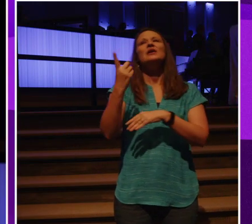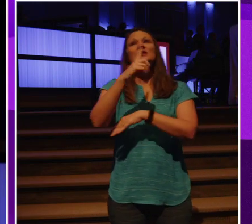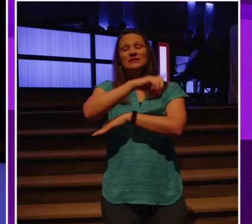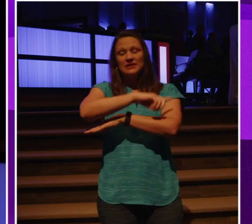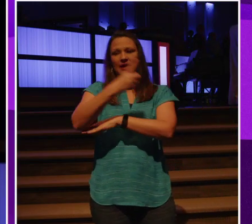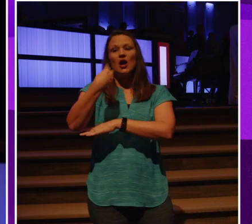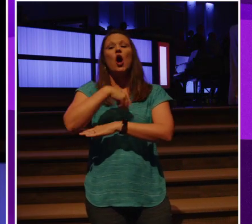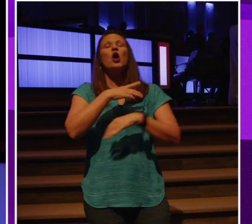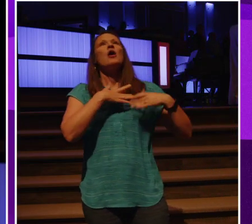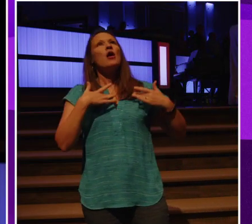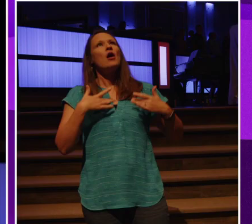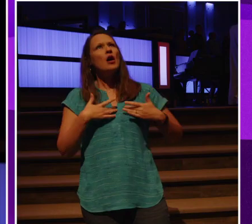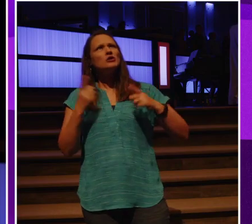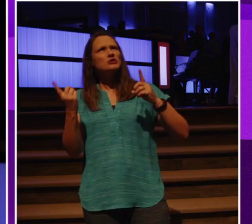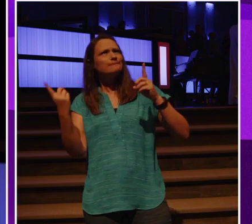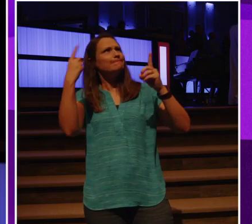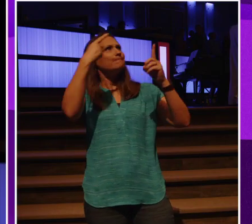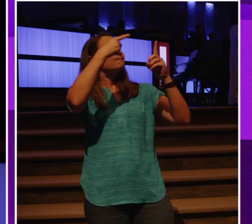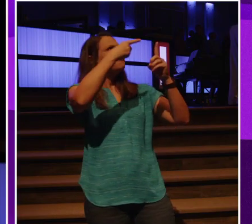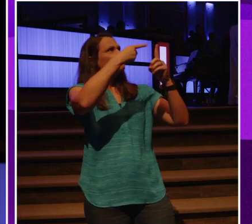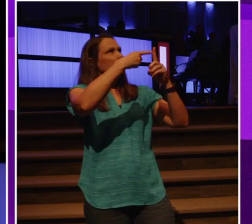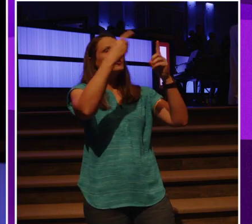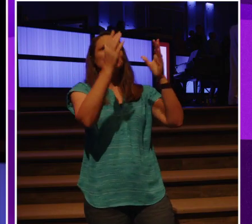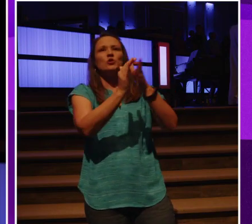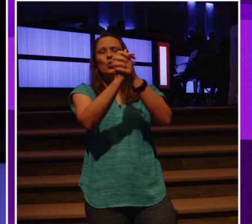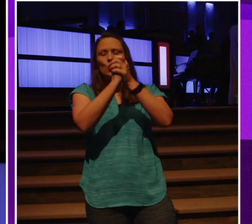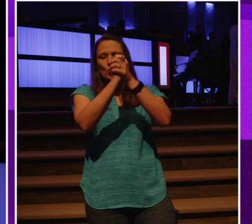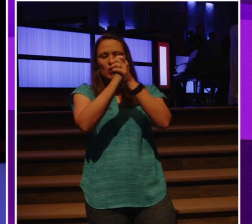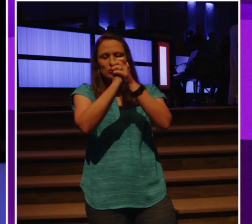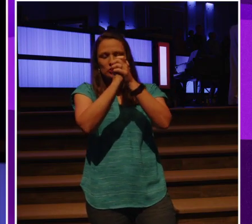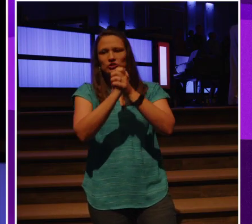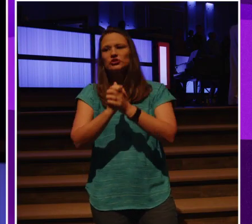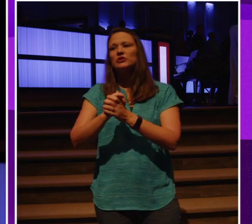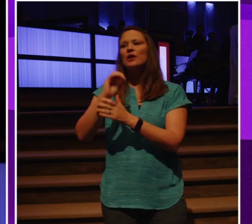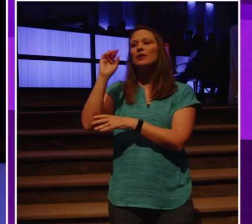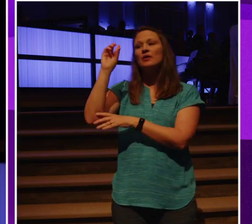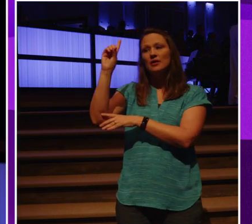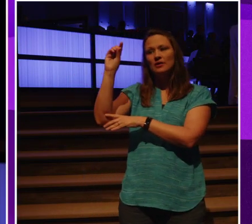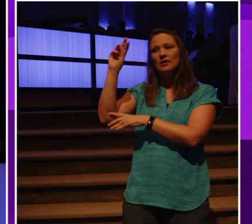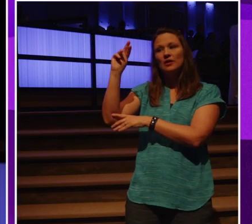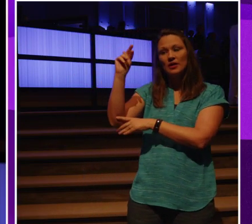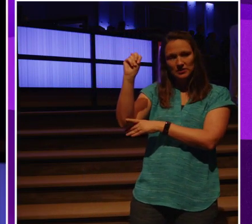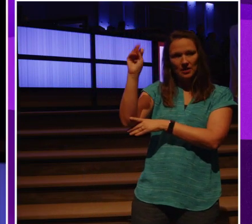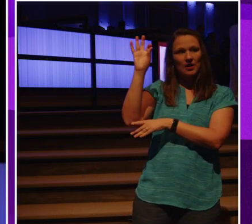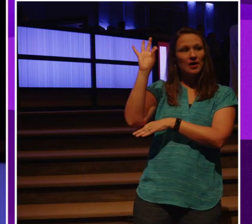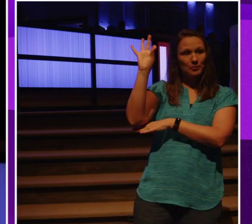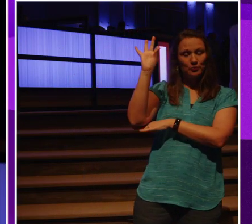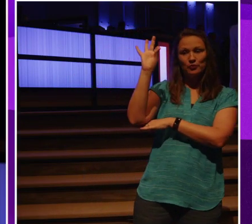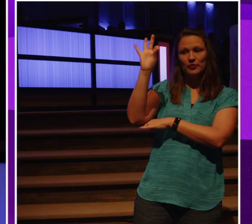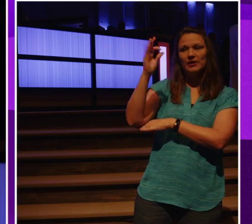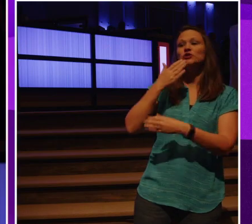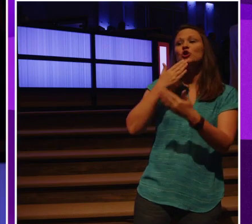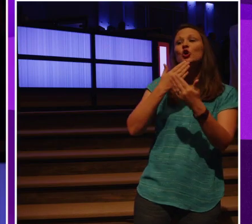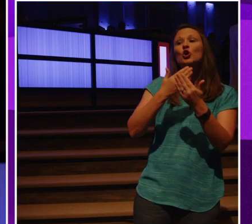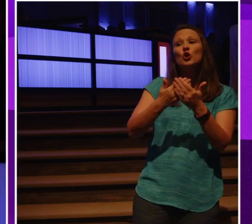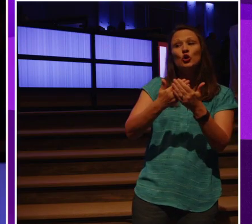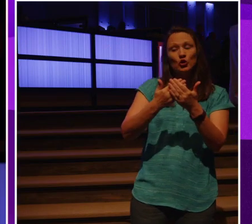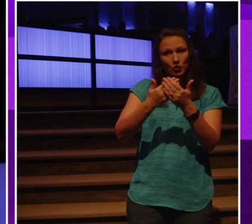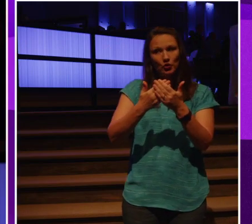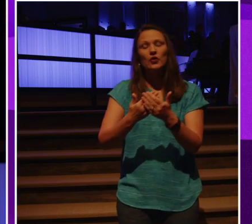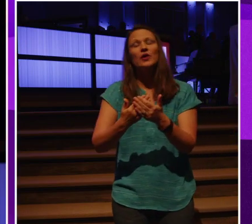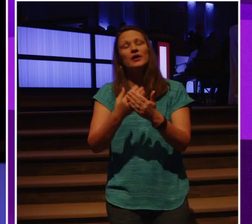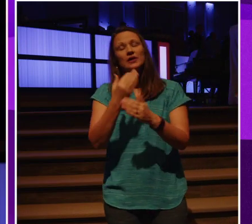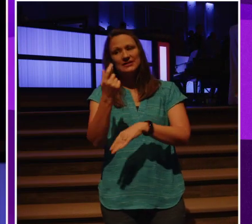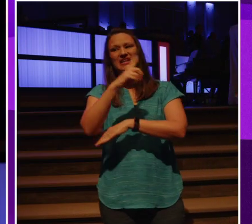on worship. Brother Don has a good message for us, and I pray that you'll be praying for him and that God's Spirit will work wonders in our